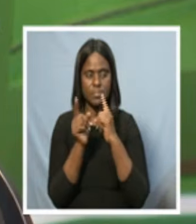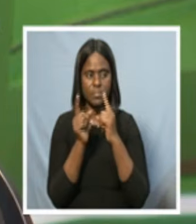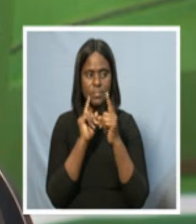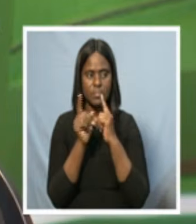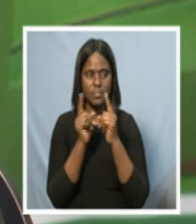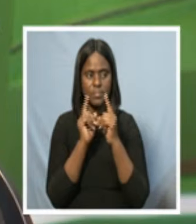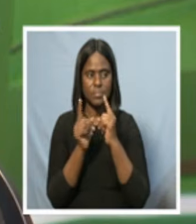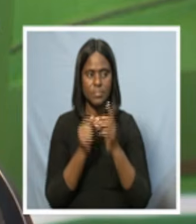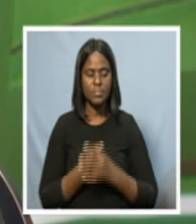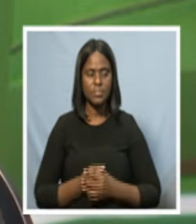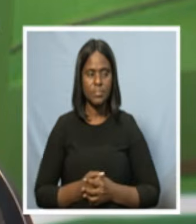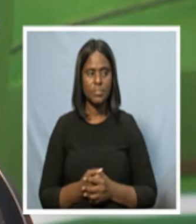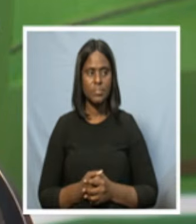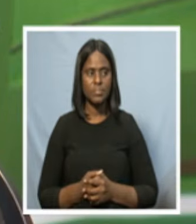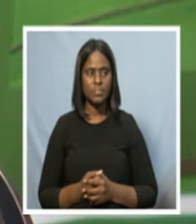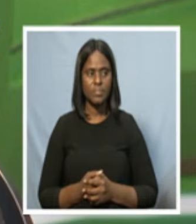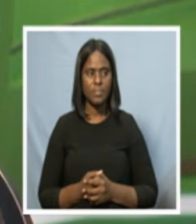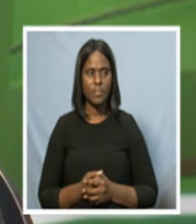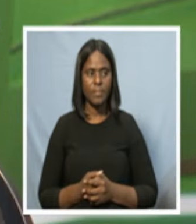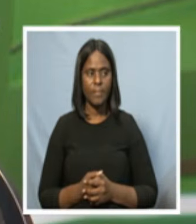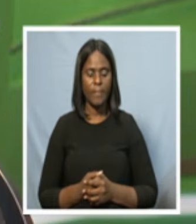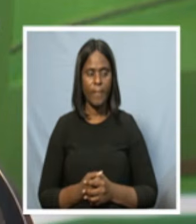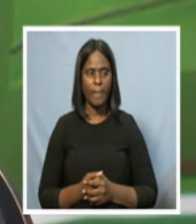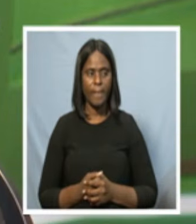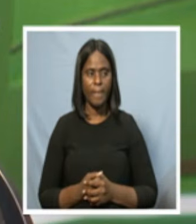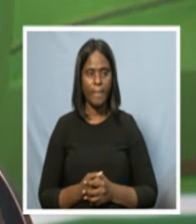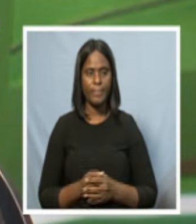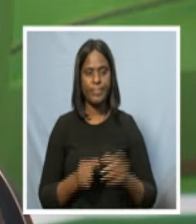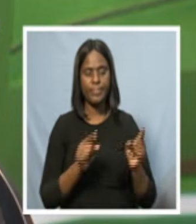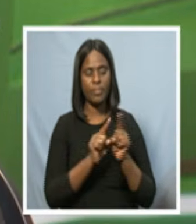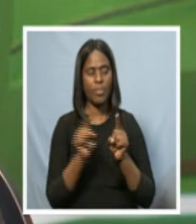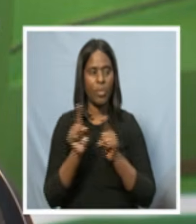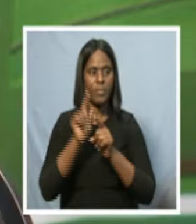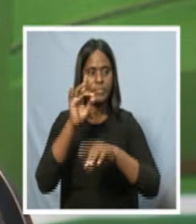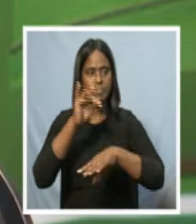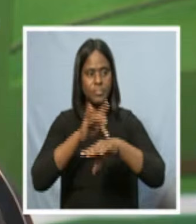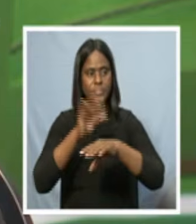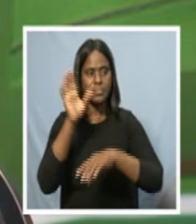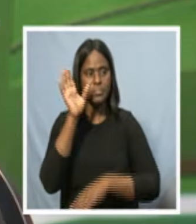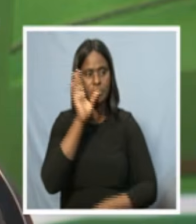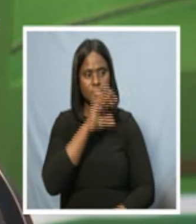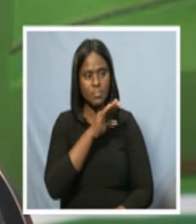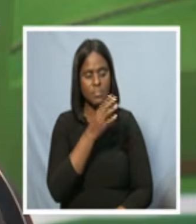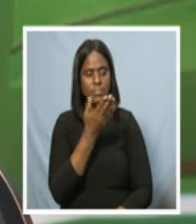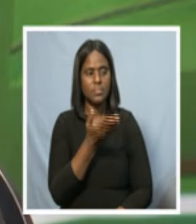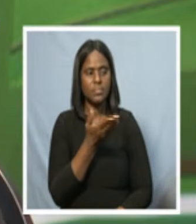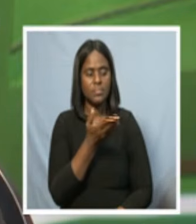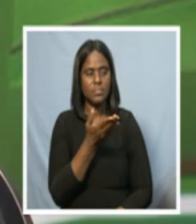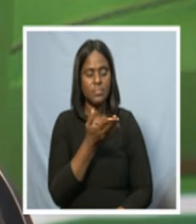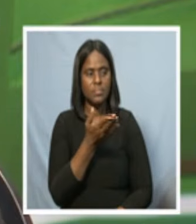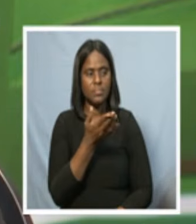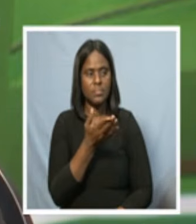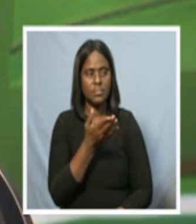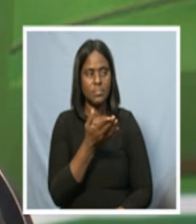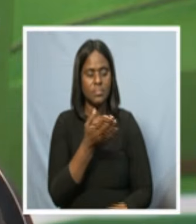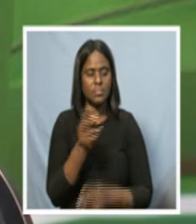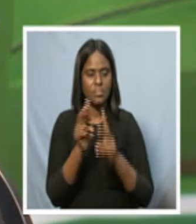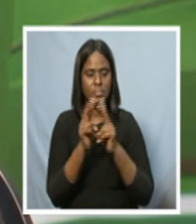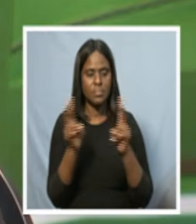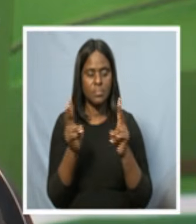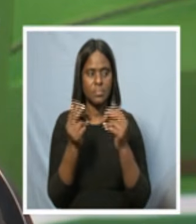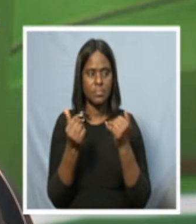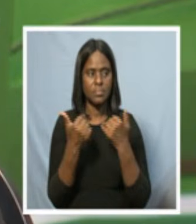how his ministry does indeed come in. Also, it did touch about on the 300 solar pipe